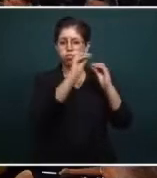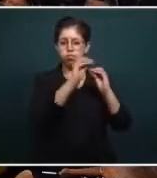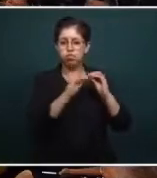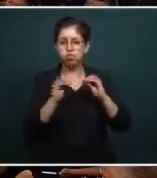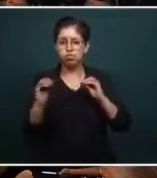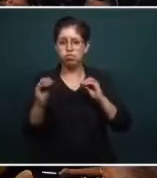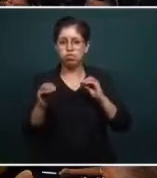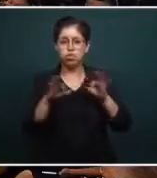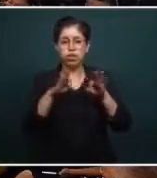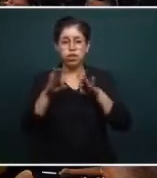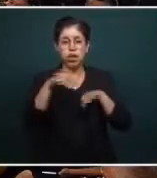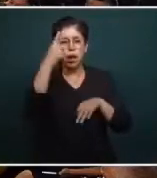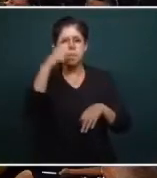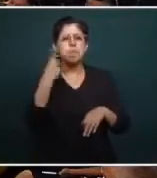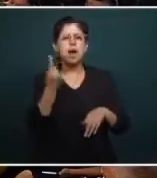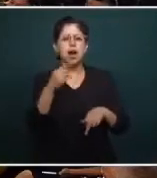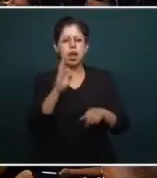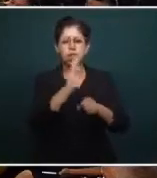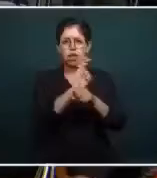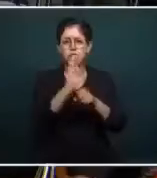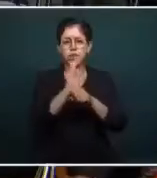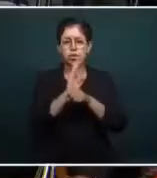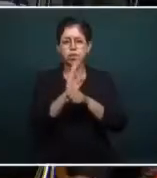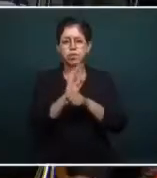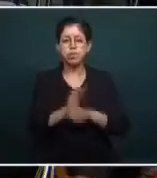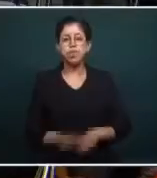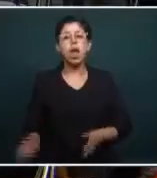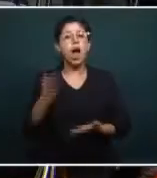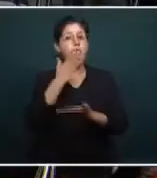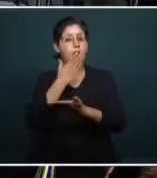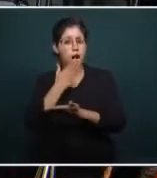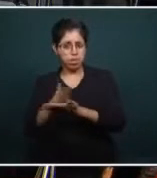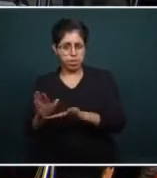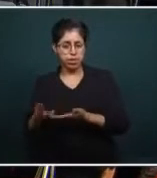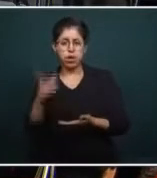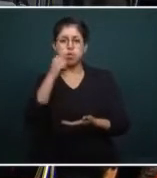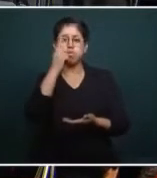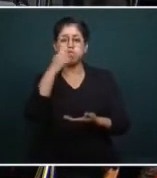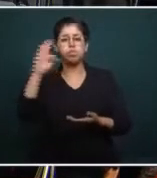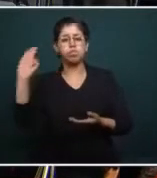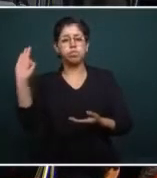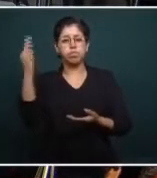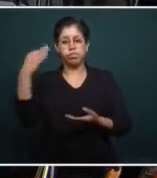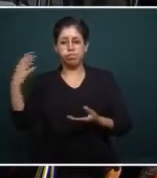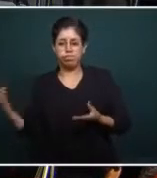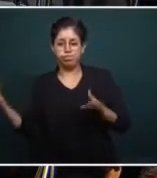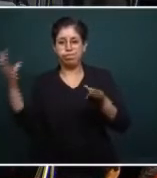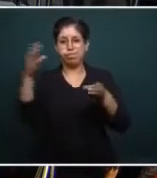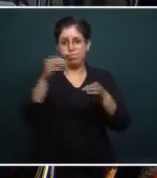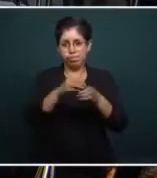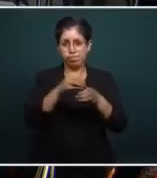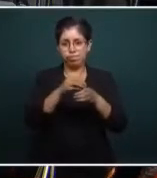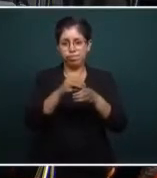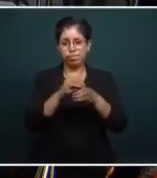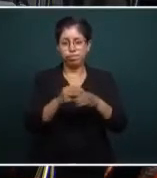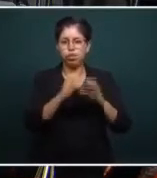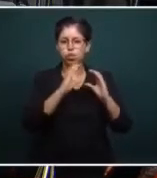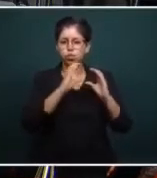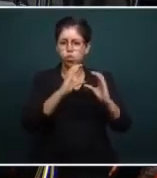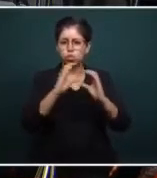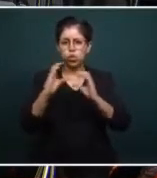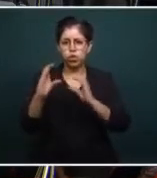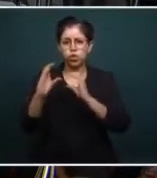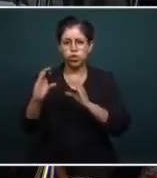that, we can sum up the part of the federal police that is also